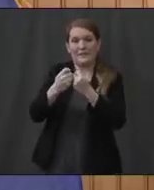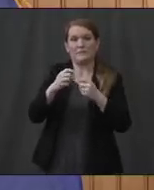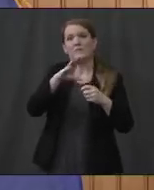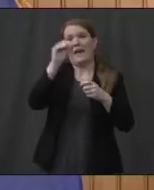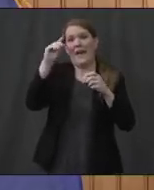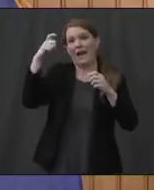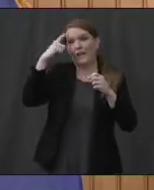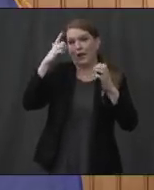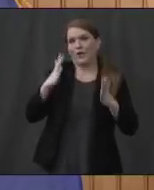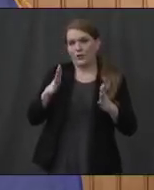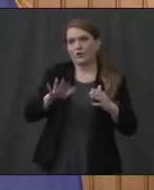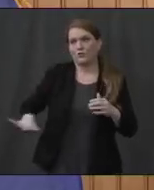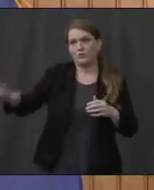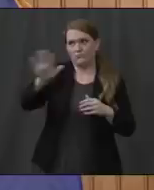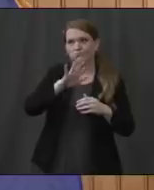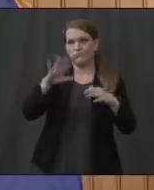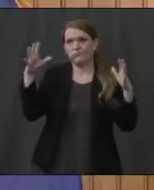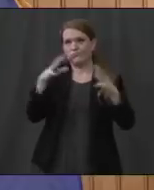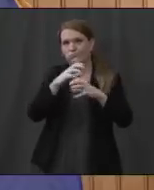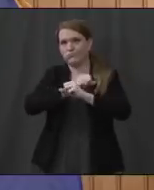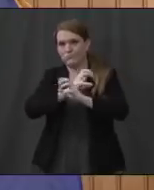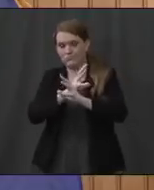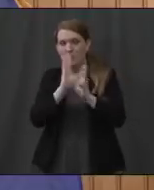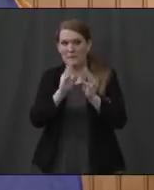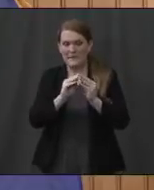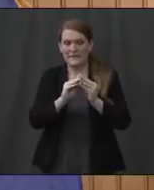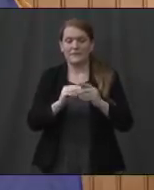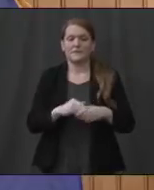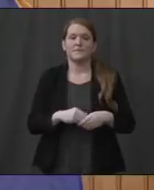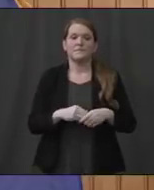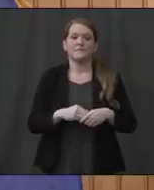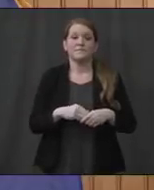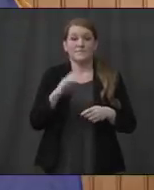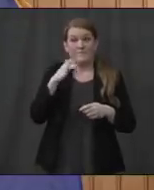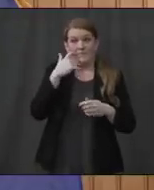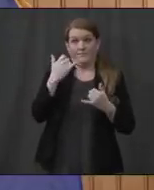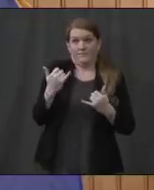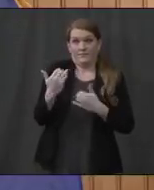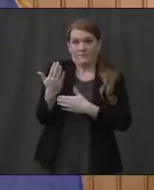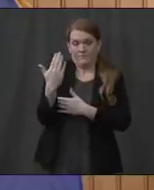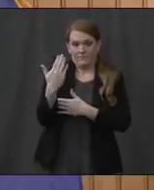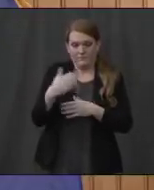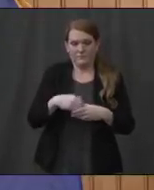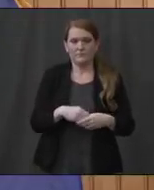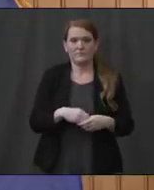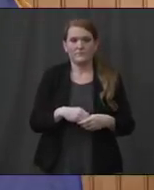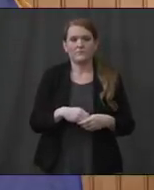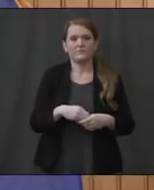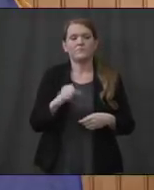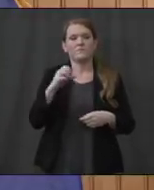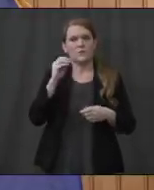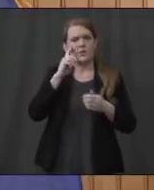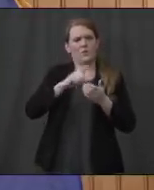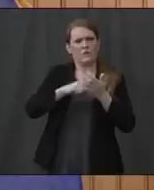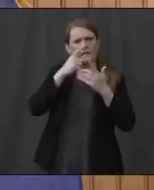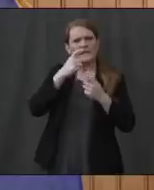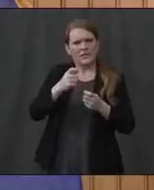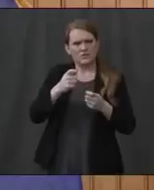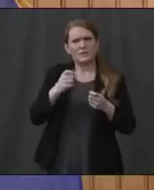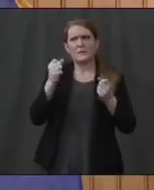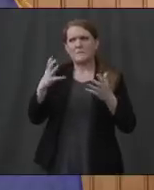And what was interesting to me is sort of obviously a lot of complaining from the governors about PPE